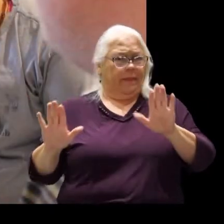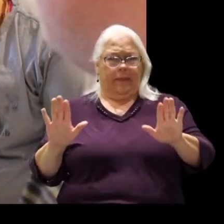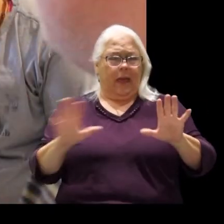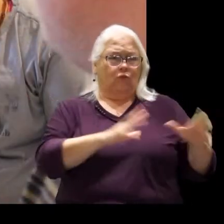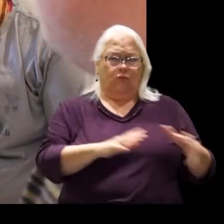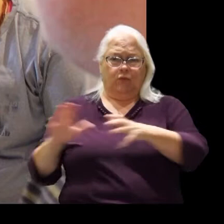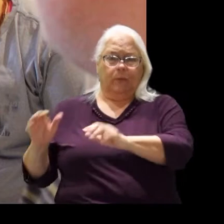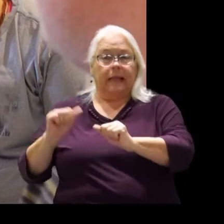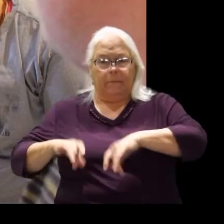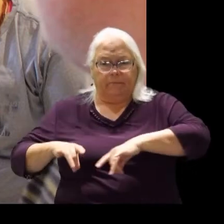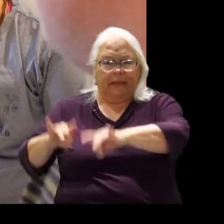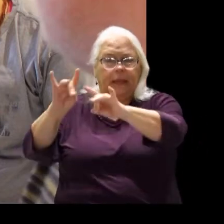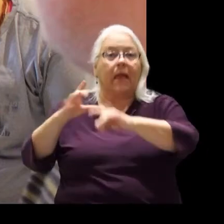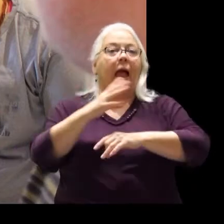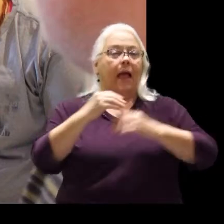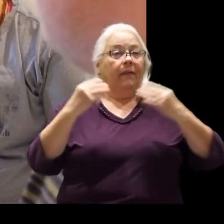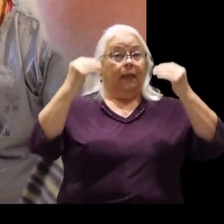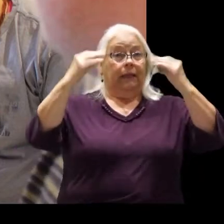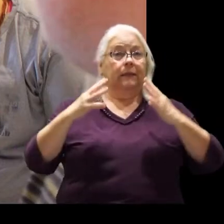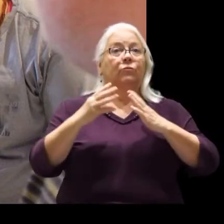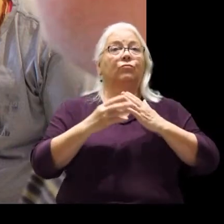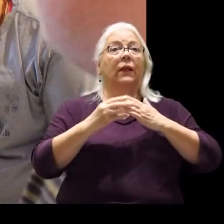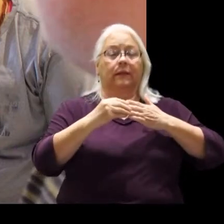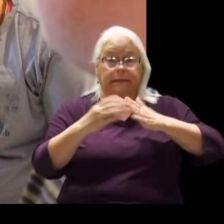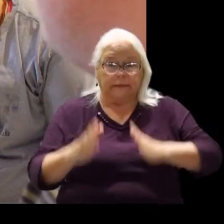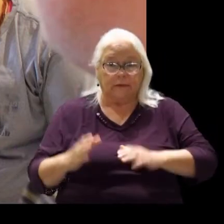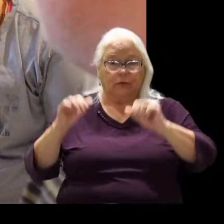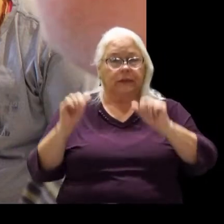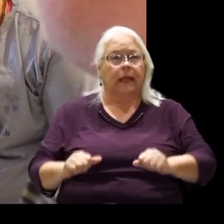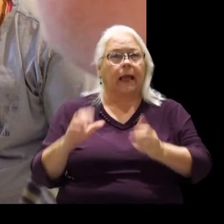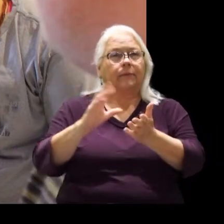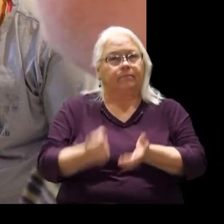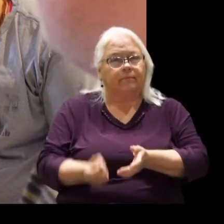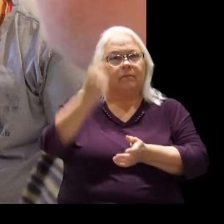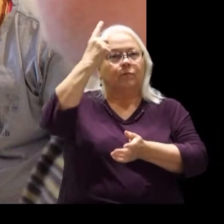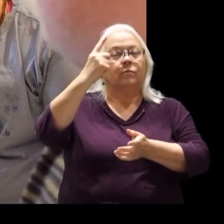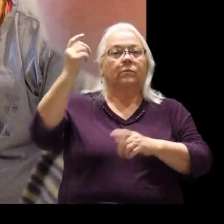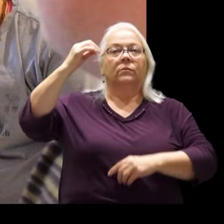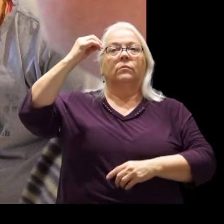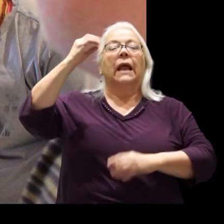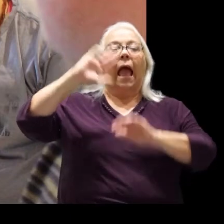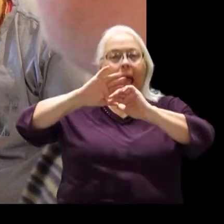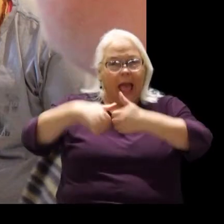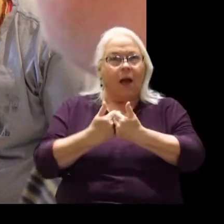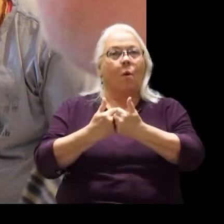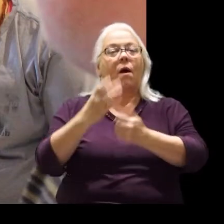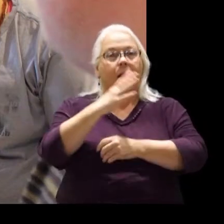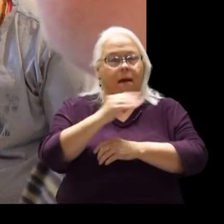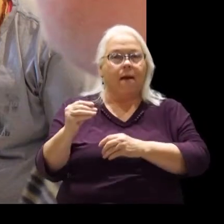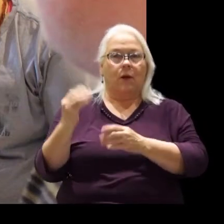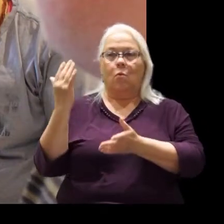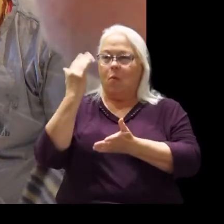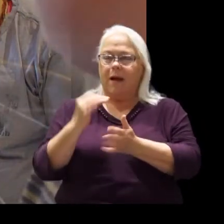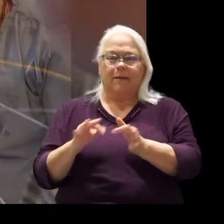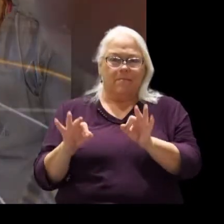and confidence as inclusive arts facilitators, and increase knowledge and understanding about the value of inclusive and accessible arts for